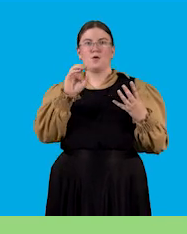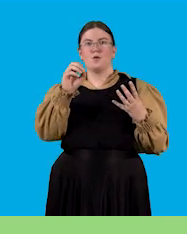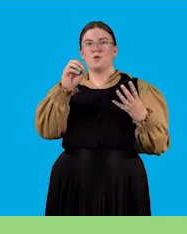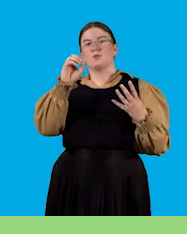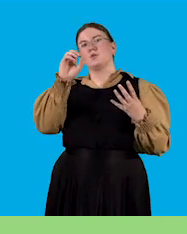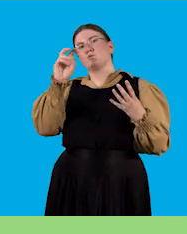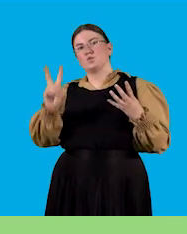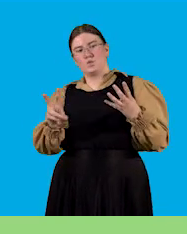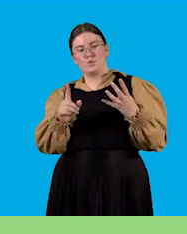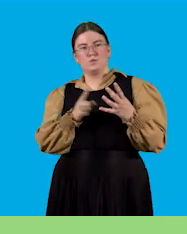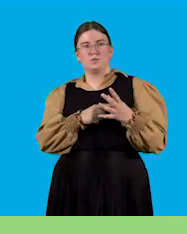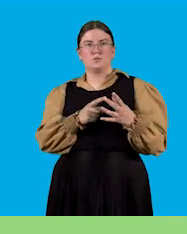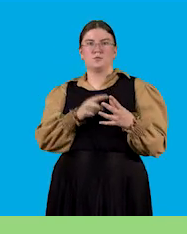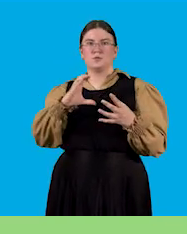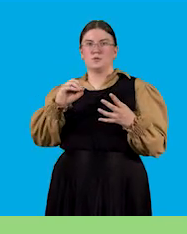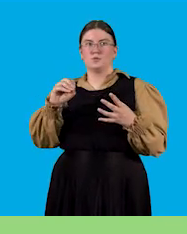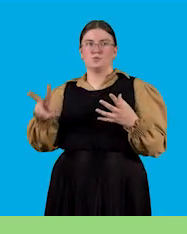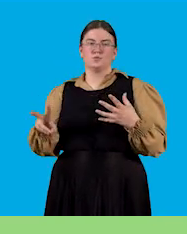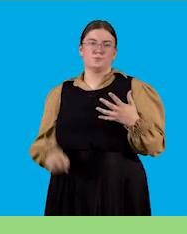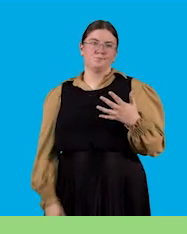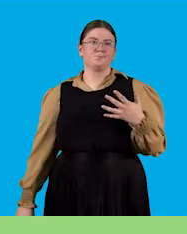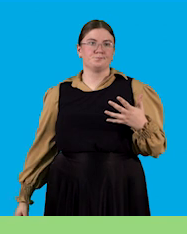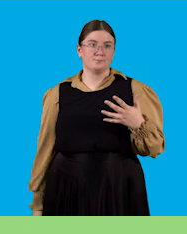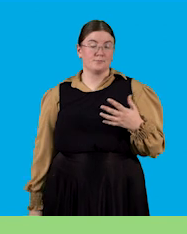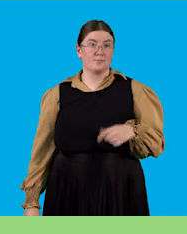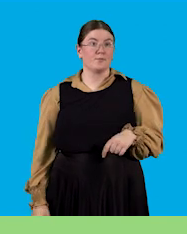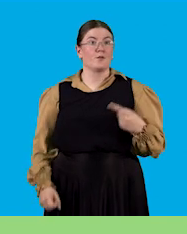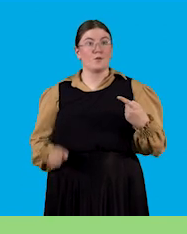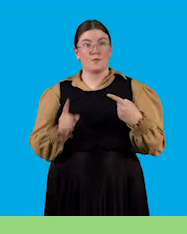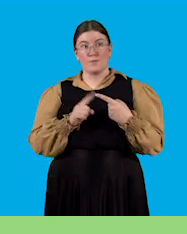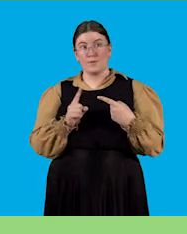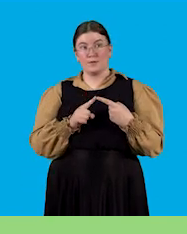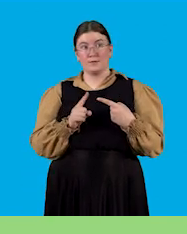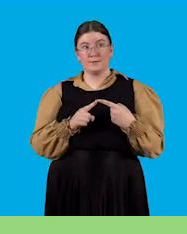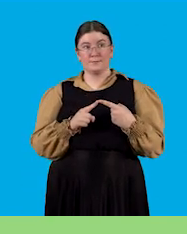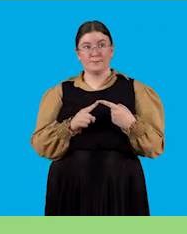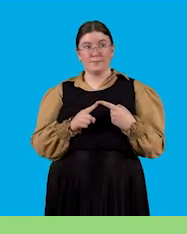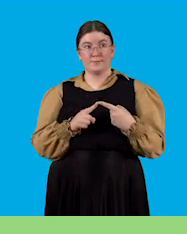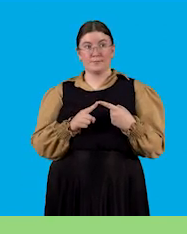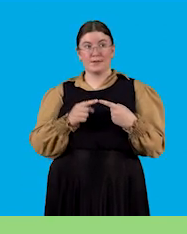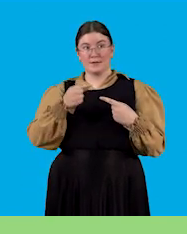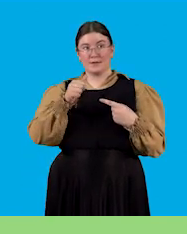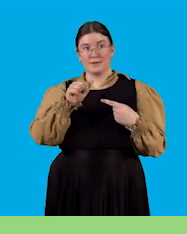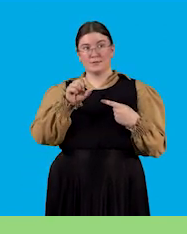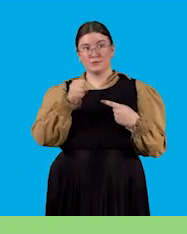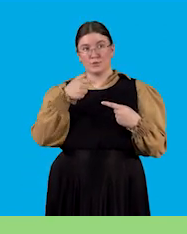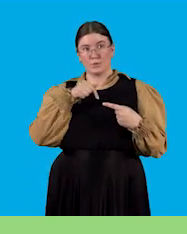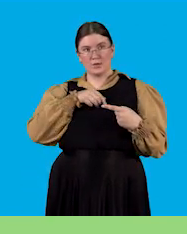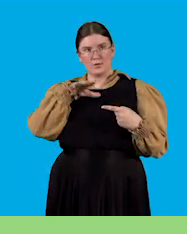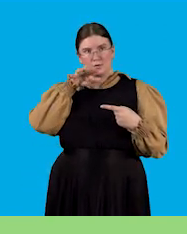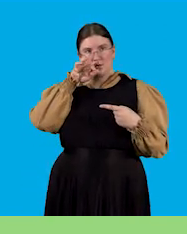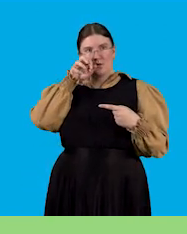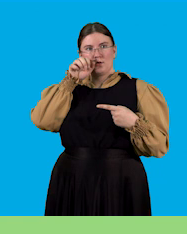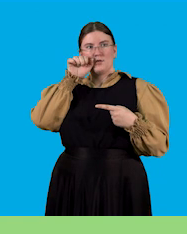first question or statement says, the name of the gas we breathe in is called.